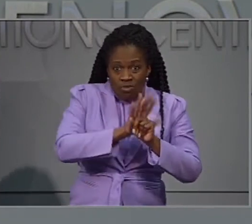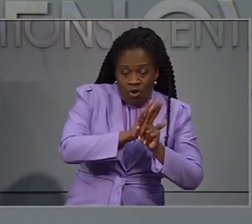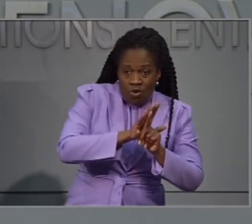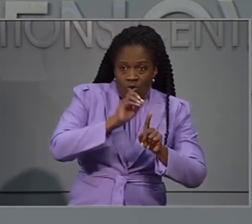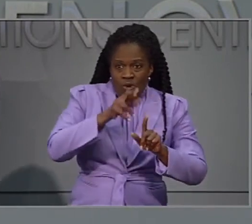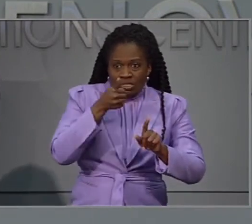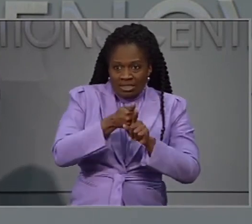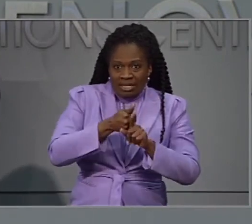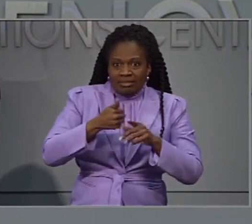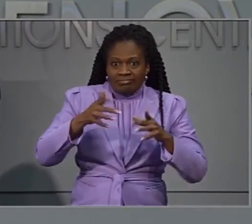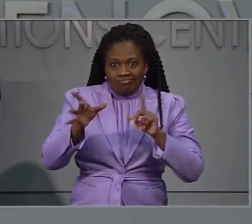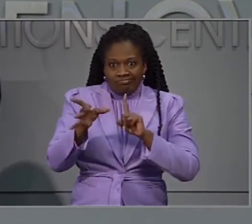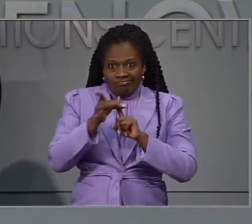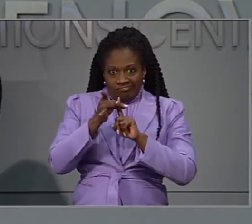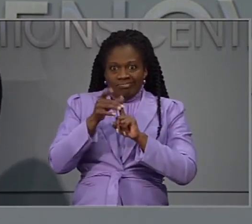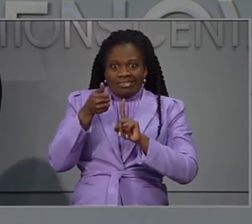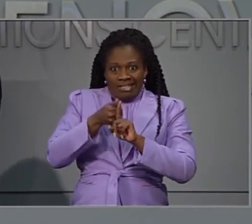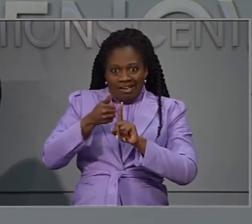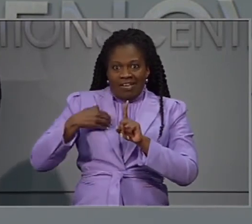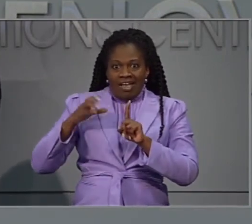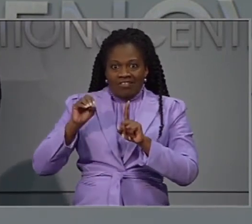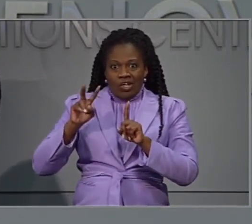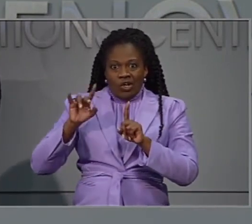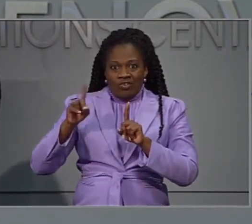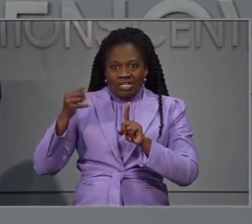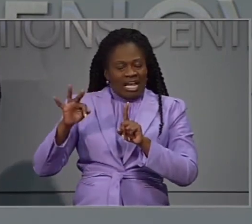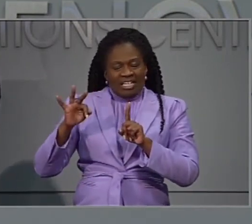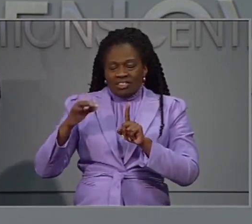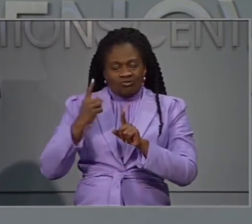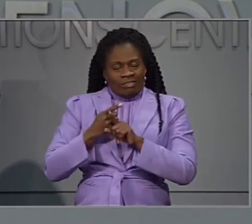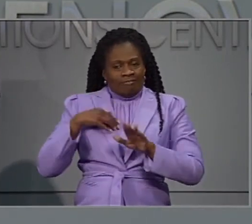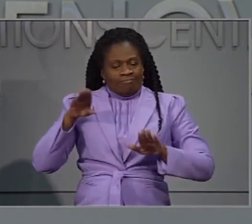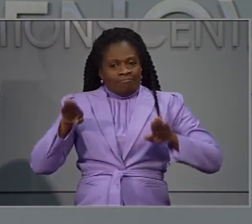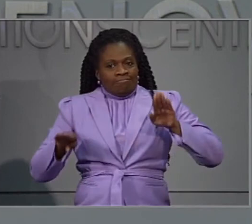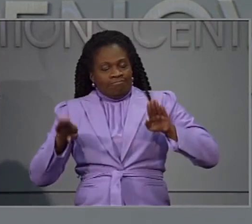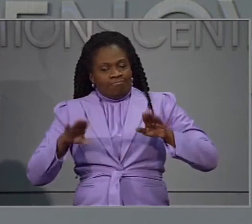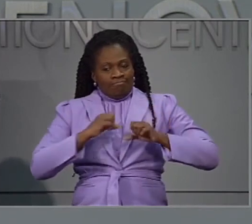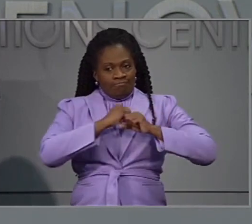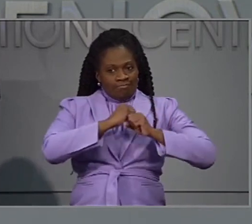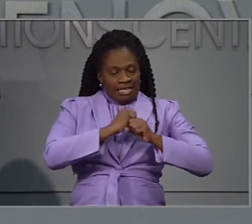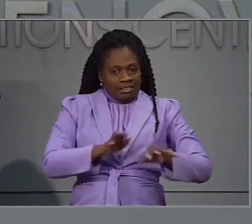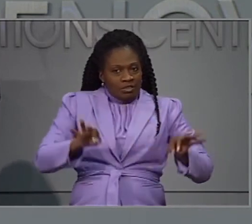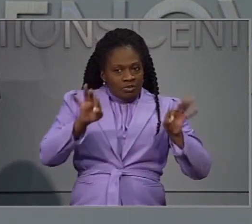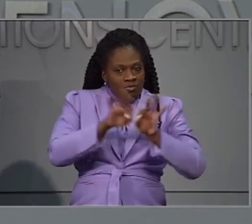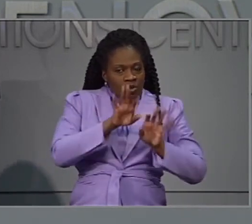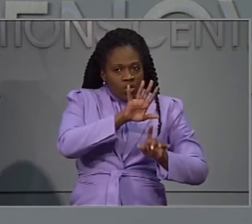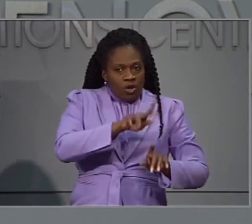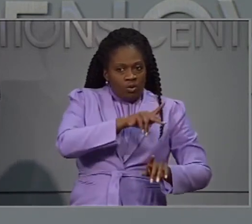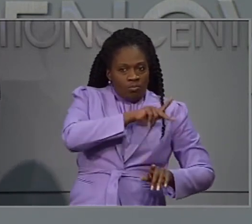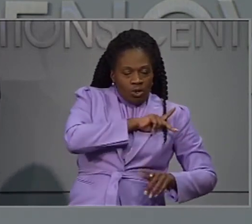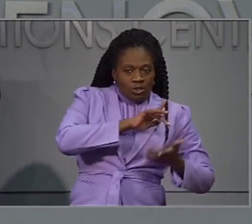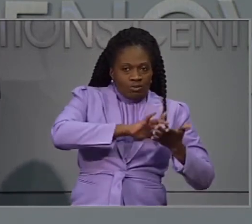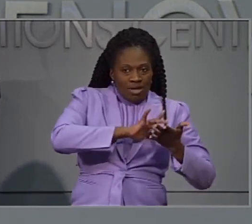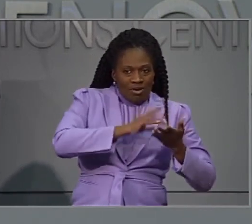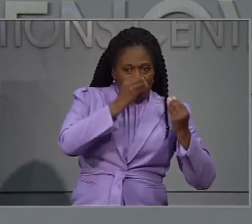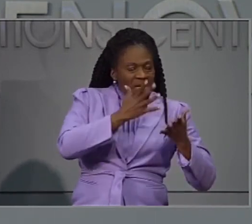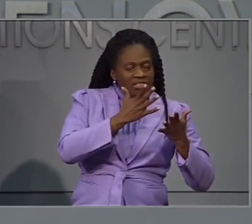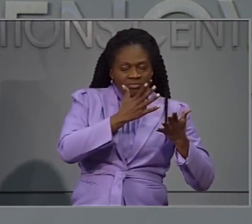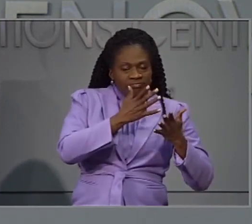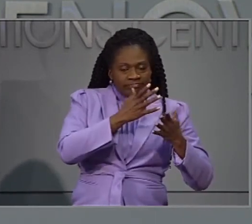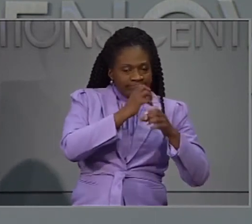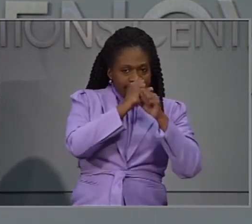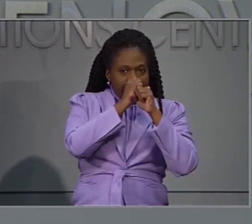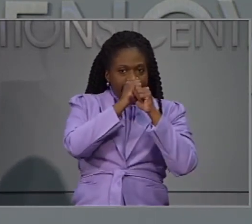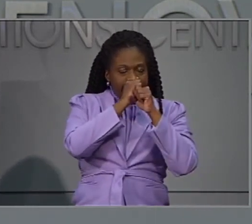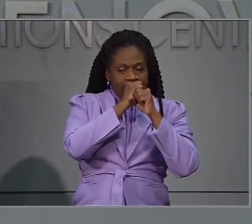have COVID-19. It is very important that we strike the right balance between protecting personal medical information, as well